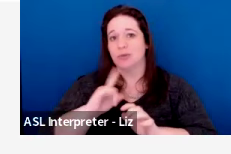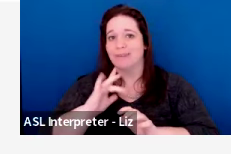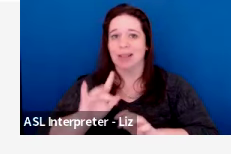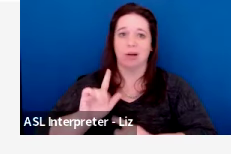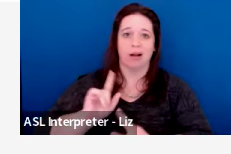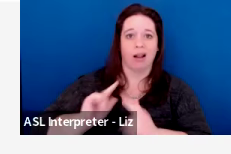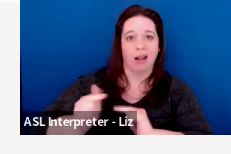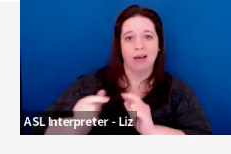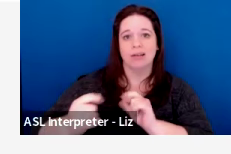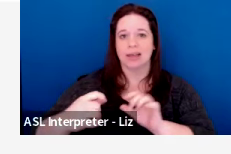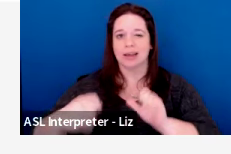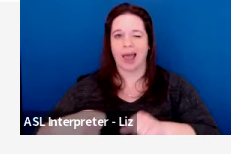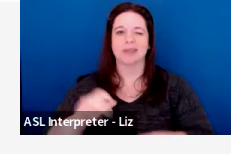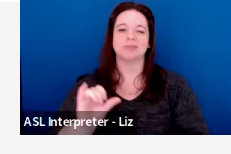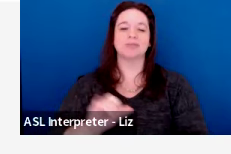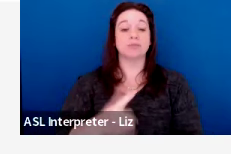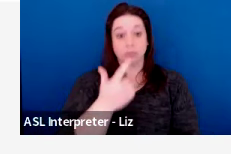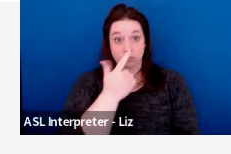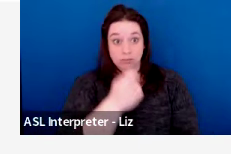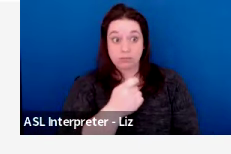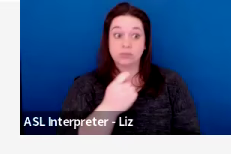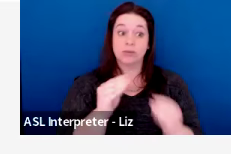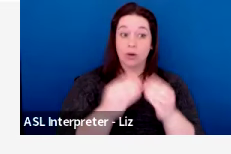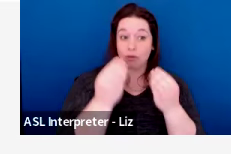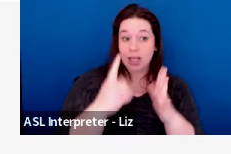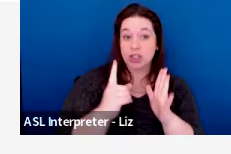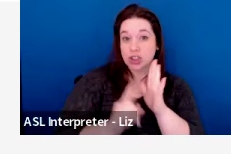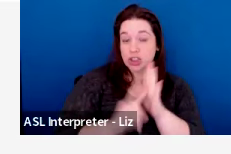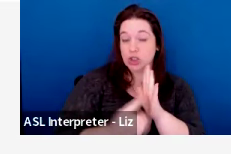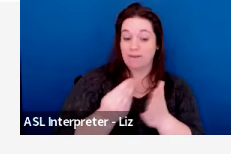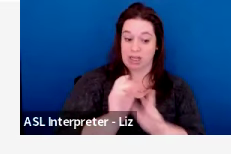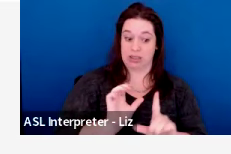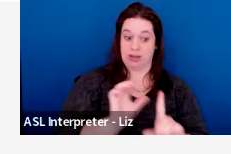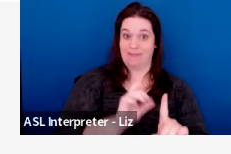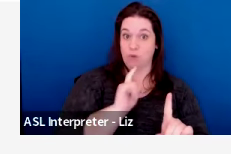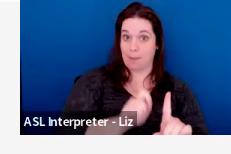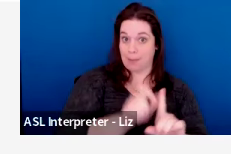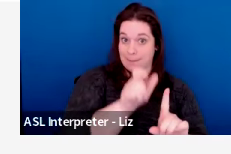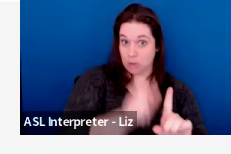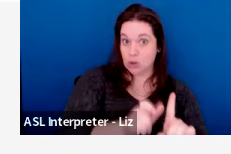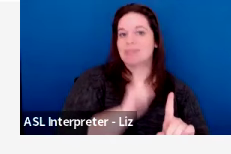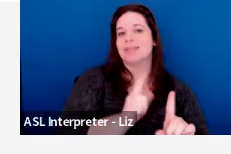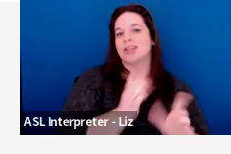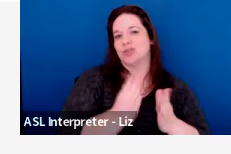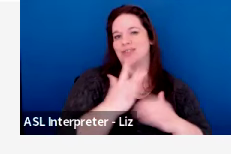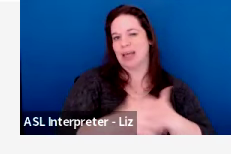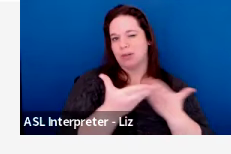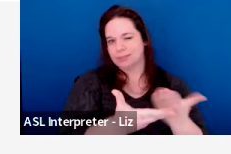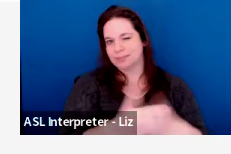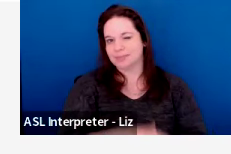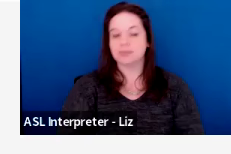So if you are looking for information or funding for an individual, this services are